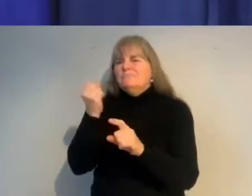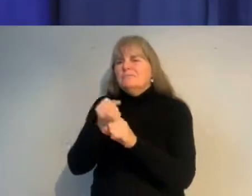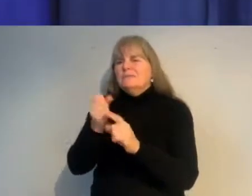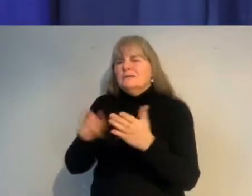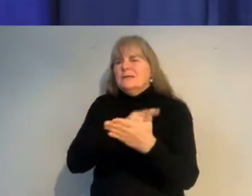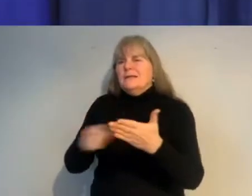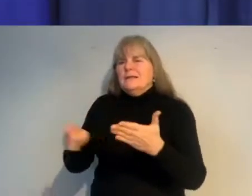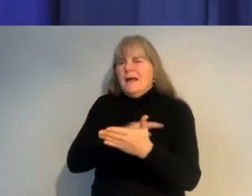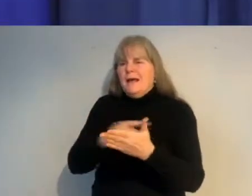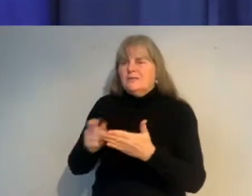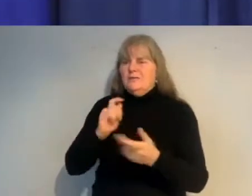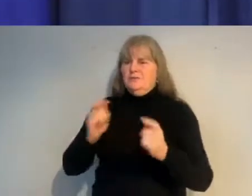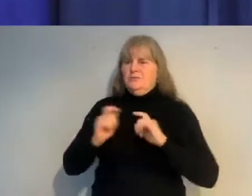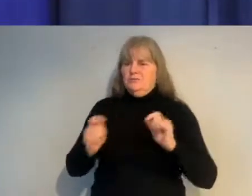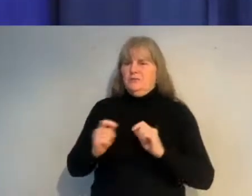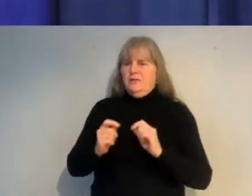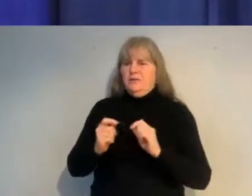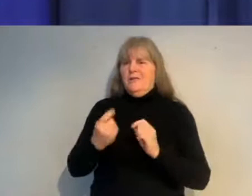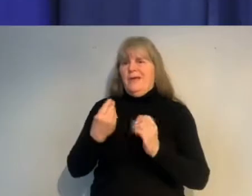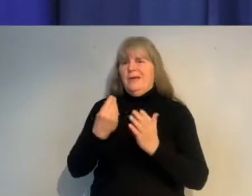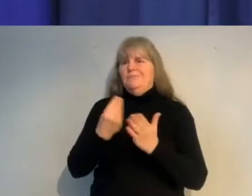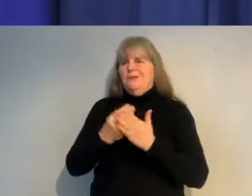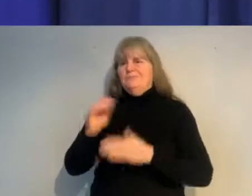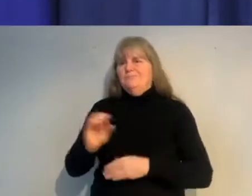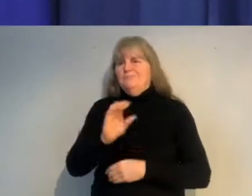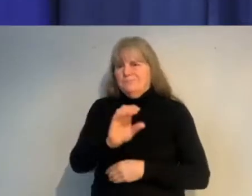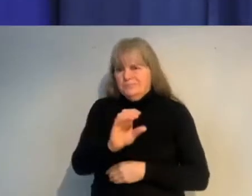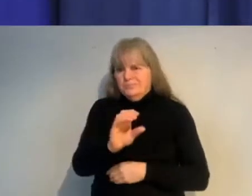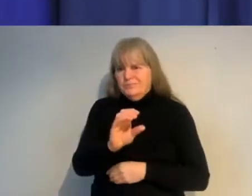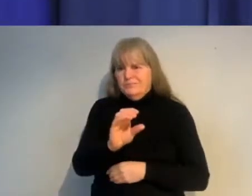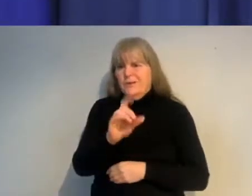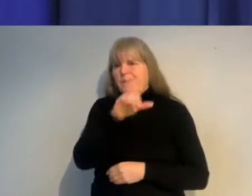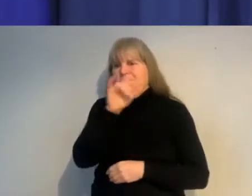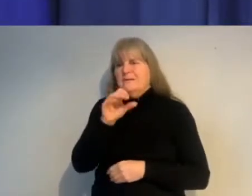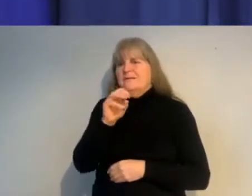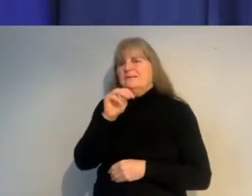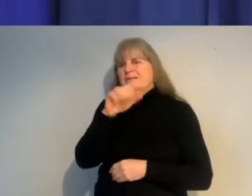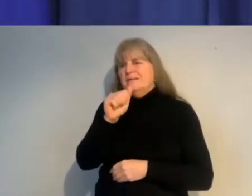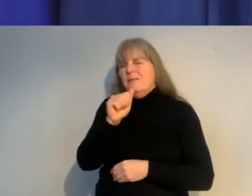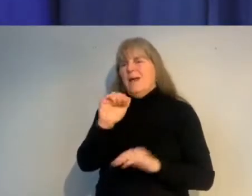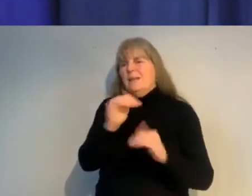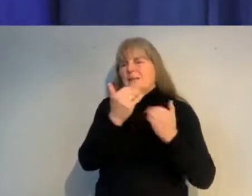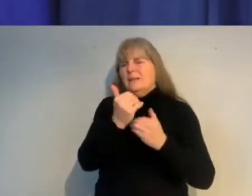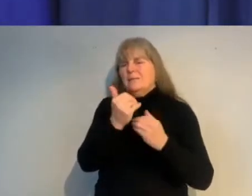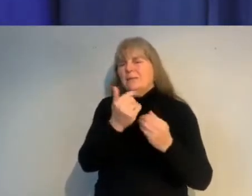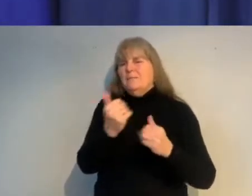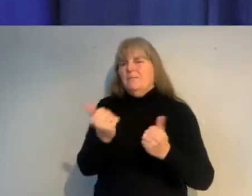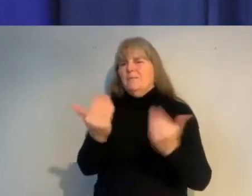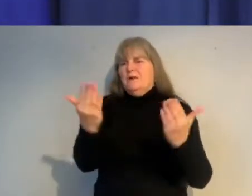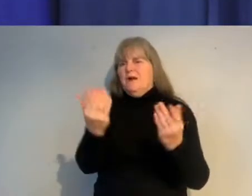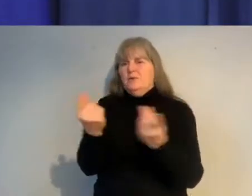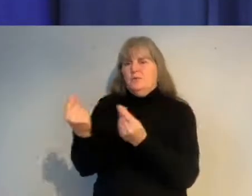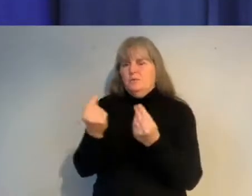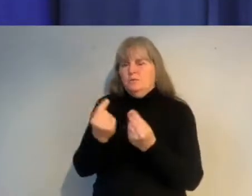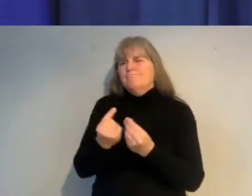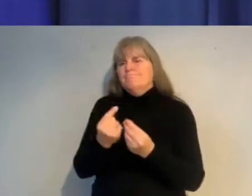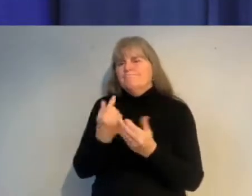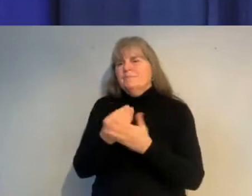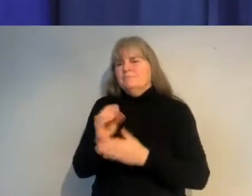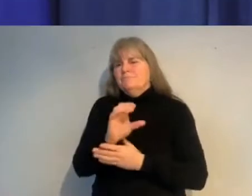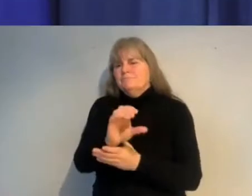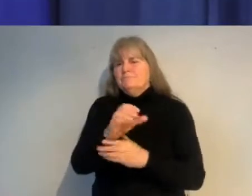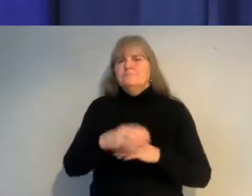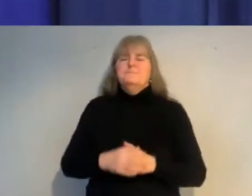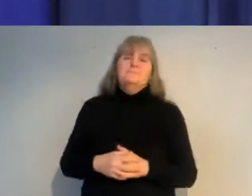because of new orders under CEMA, the Civil Emergency Measure Act. It has one stream